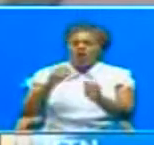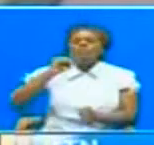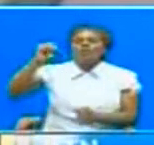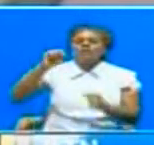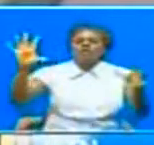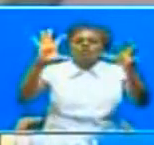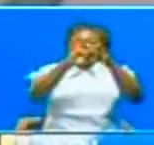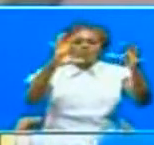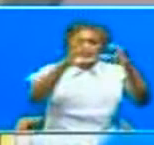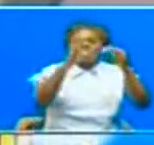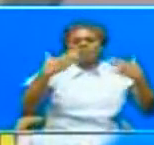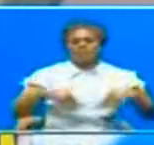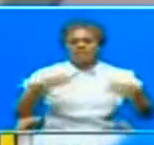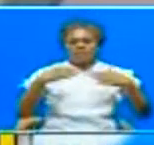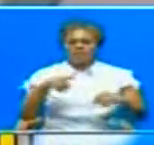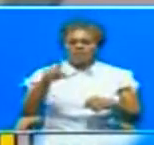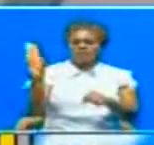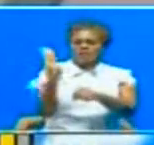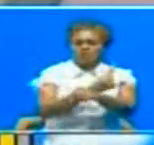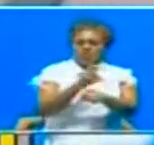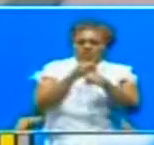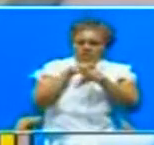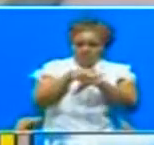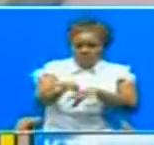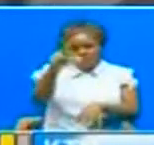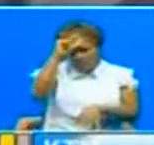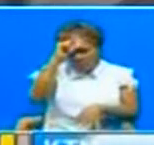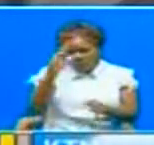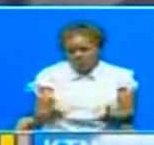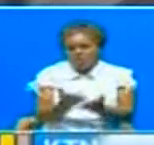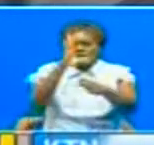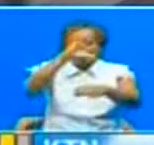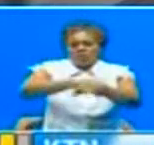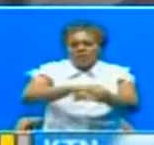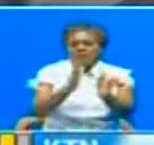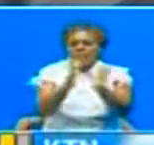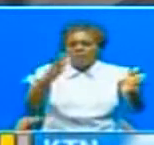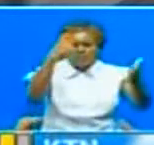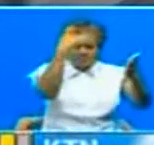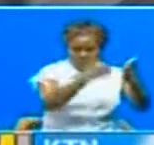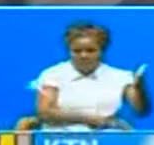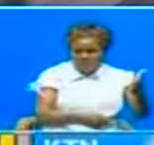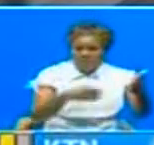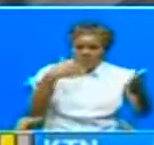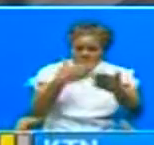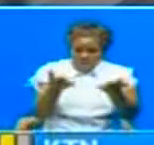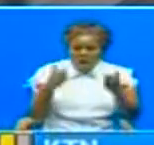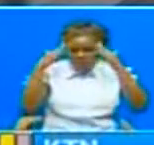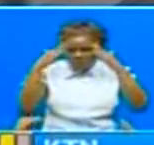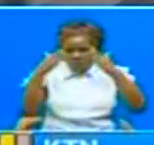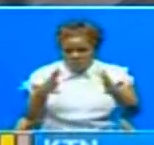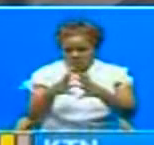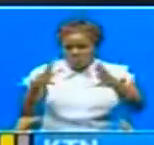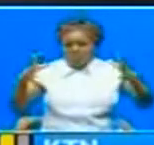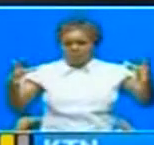connected shareholders and directors who used their influence in government to help the firm win public tenders. Futtaim will now focus on growing its